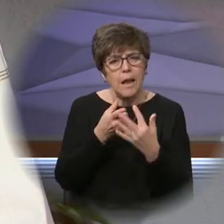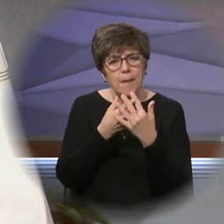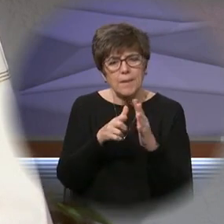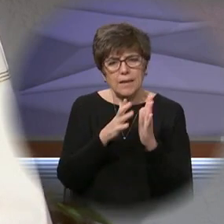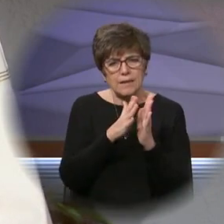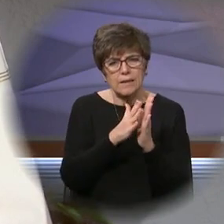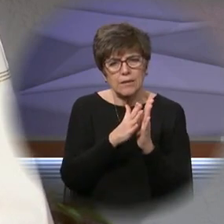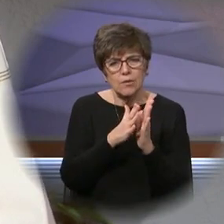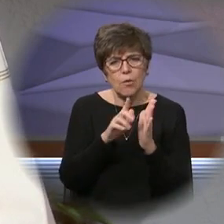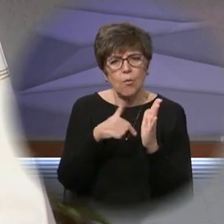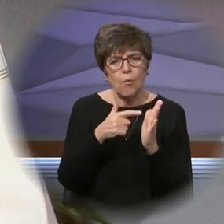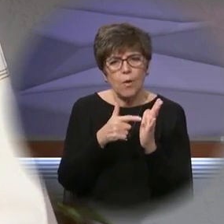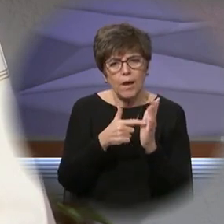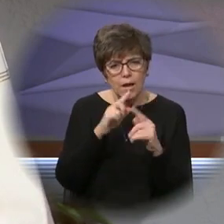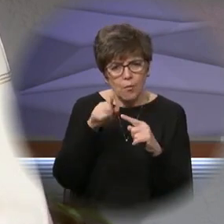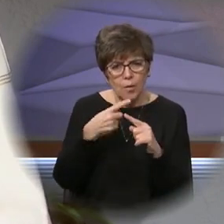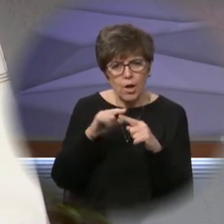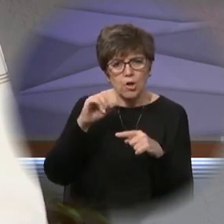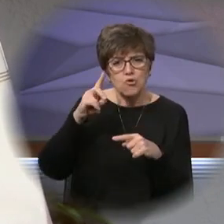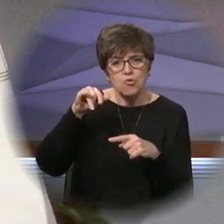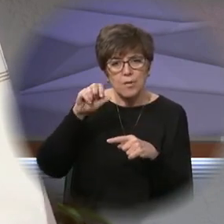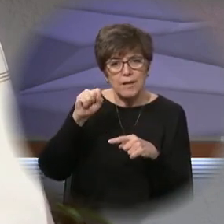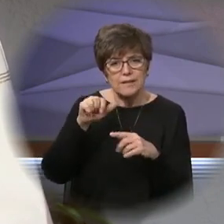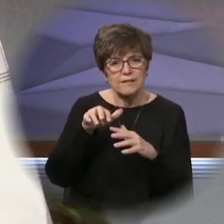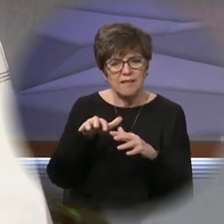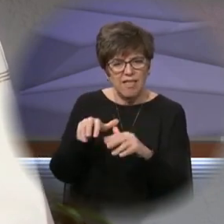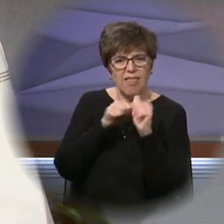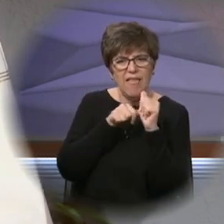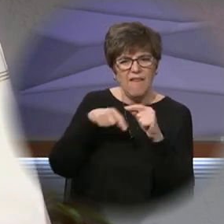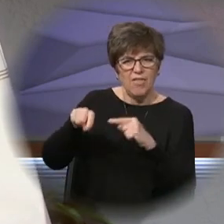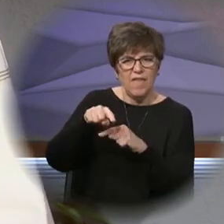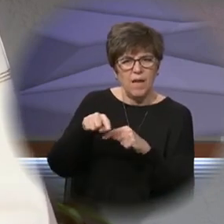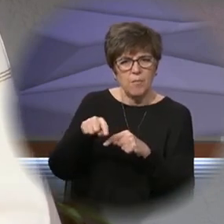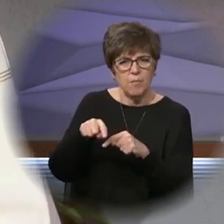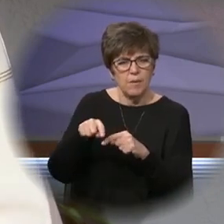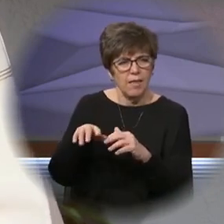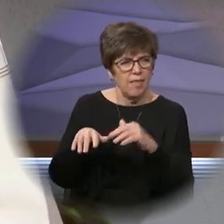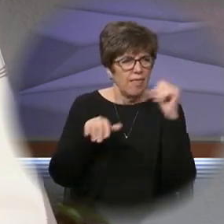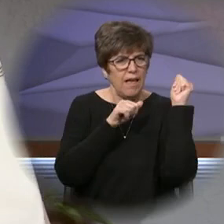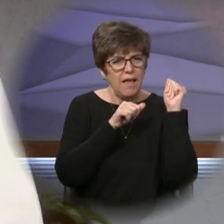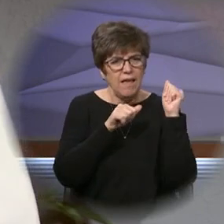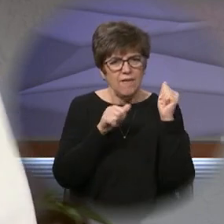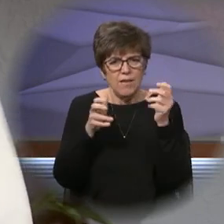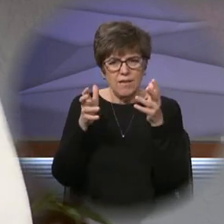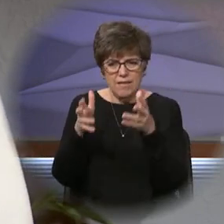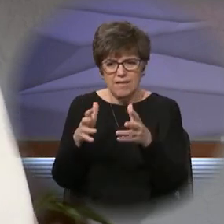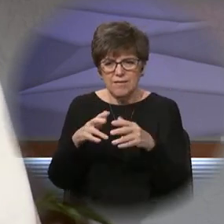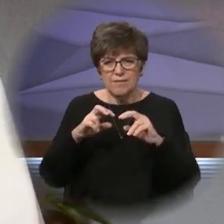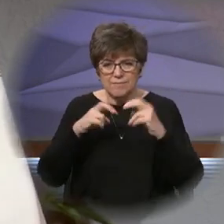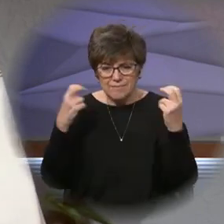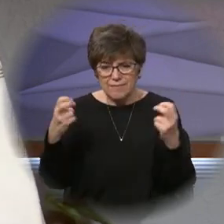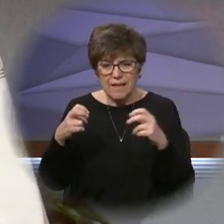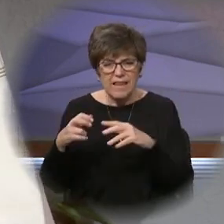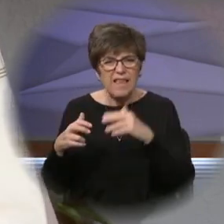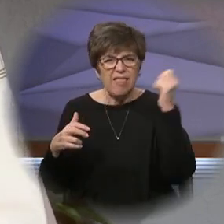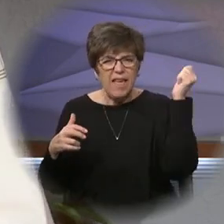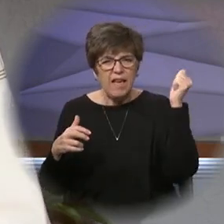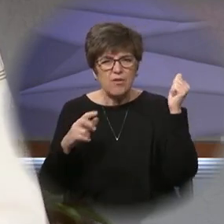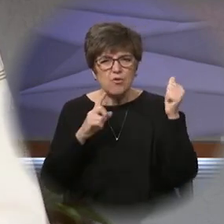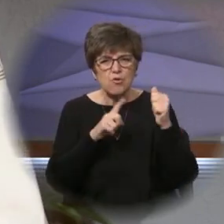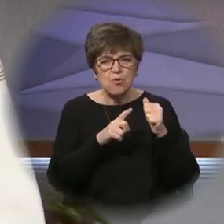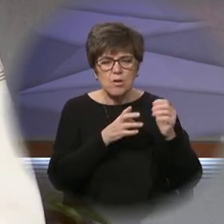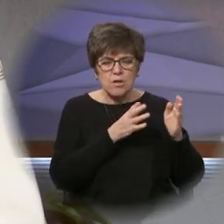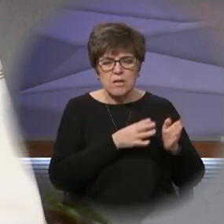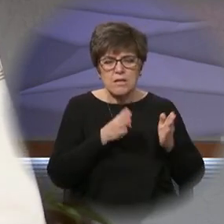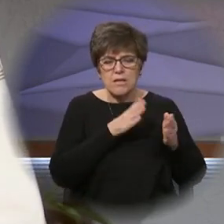begins when Judas had left them. We know he had left them at table to go and to plot